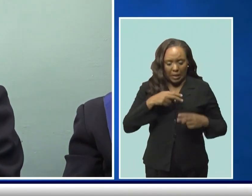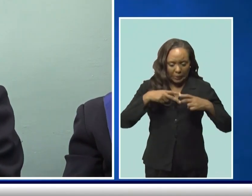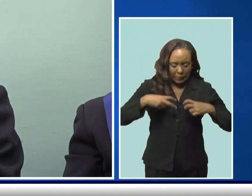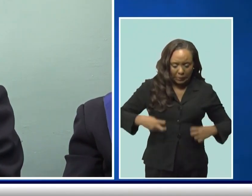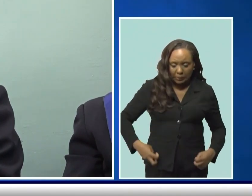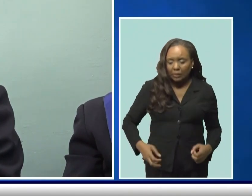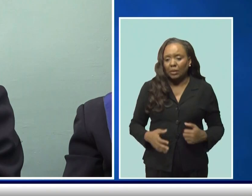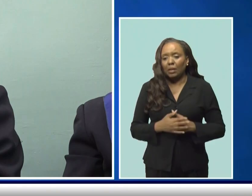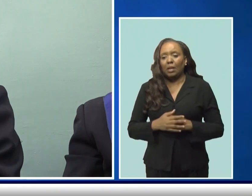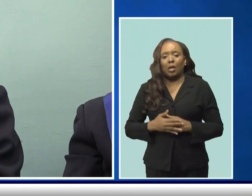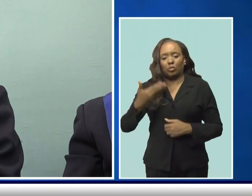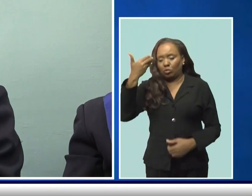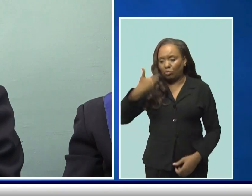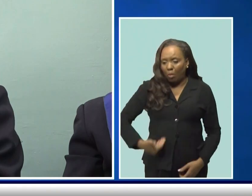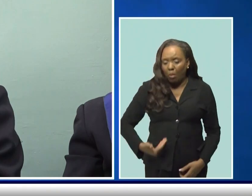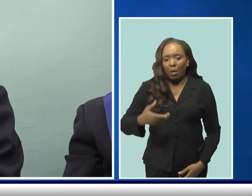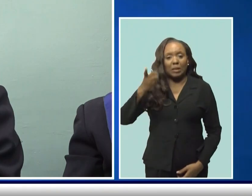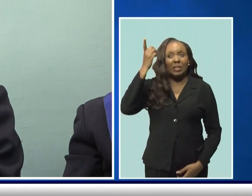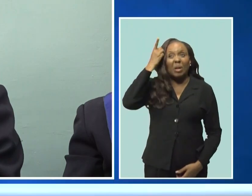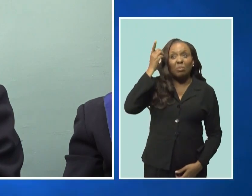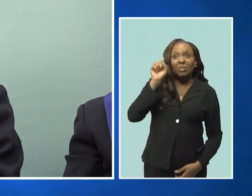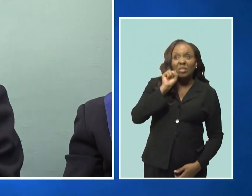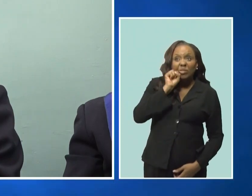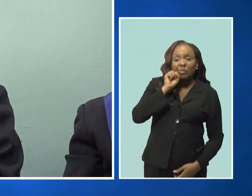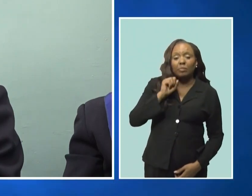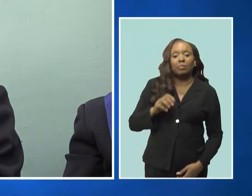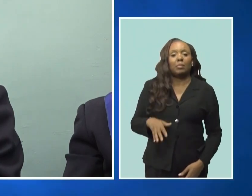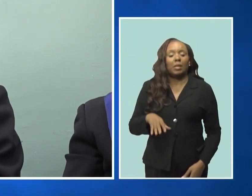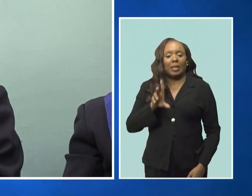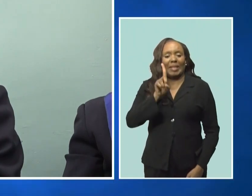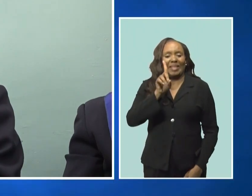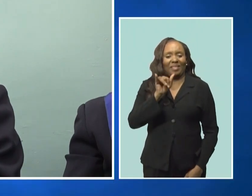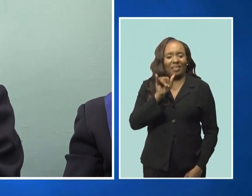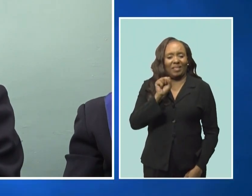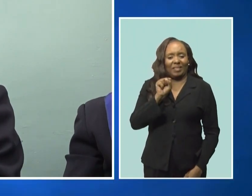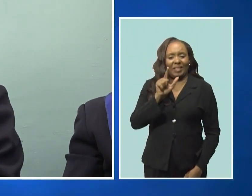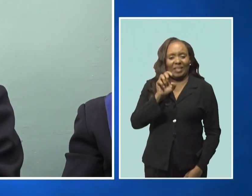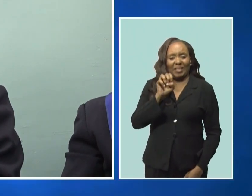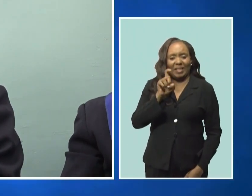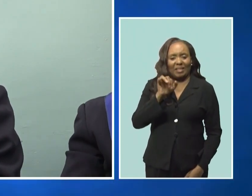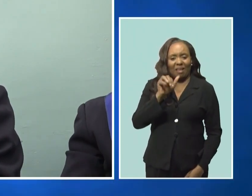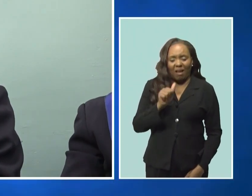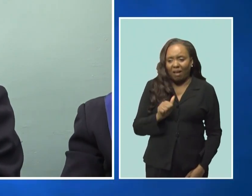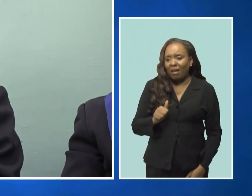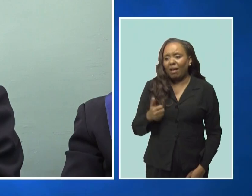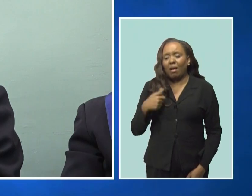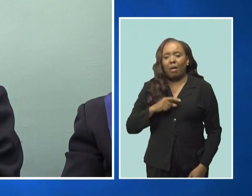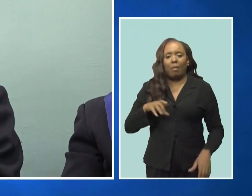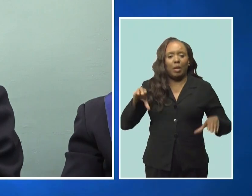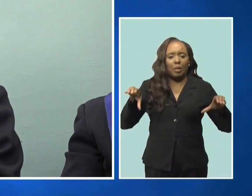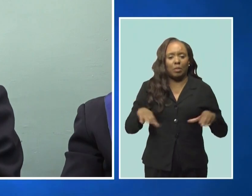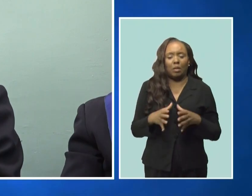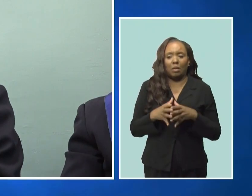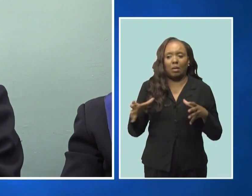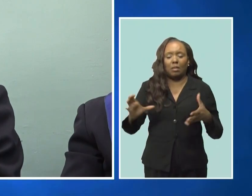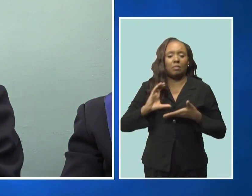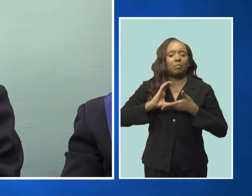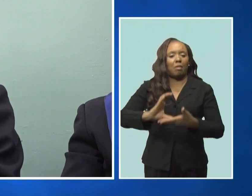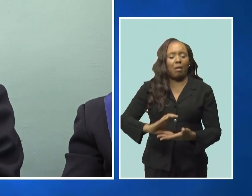Barbados Cancer Society, Down syndrome, dyslexia. We step up to the plate and do a lot of charity work,